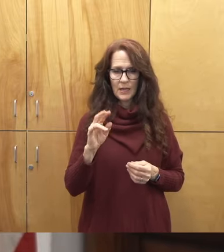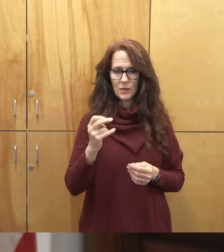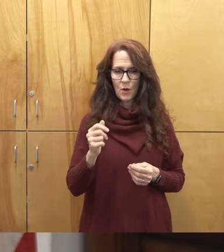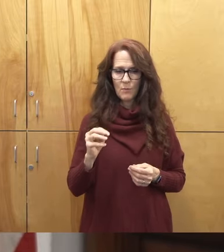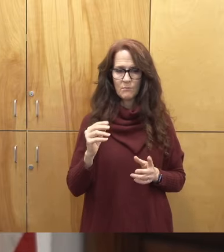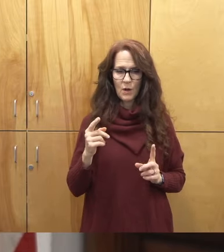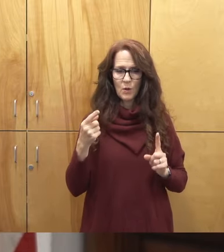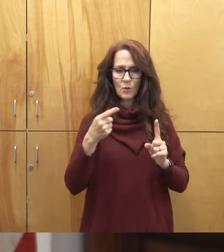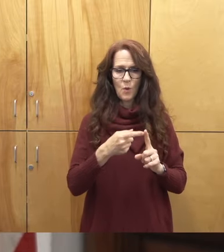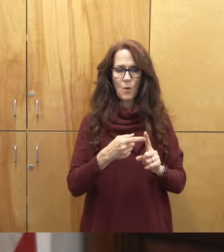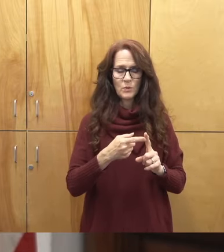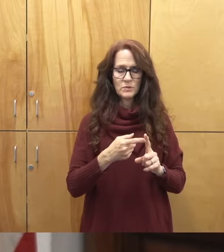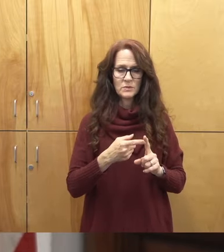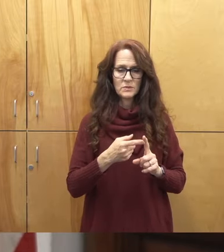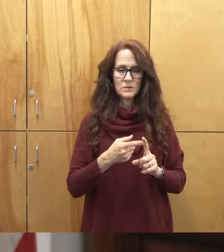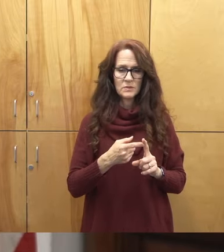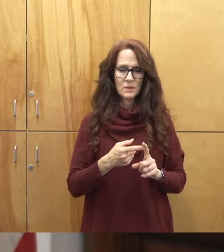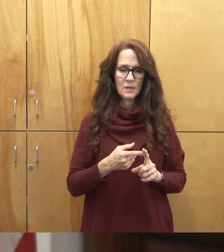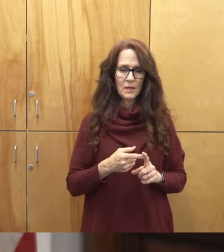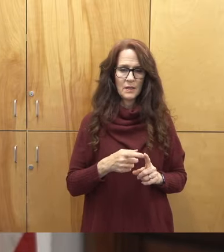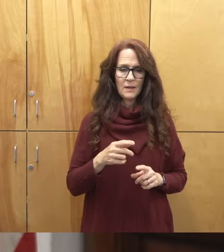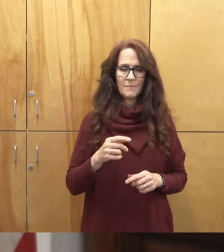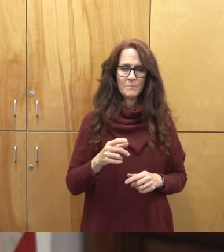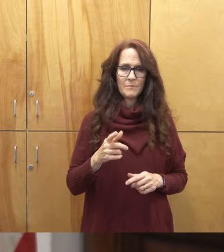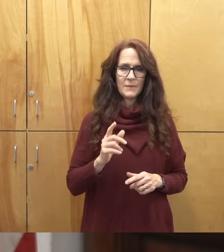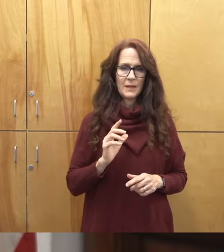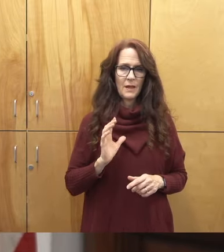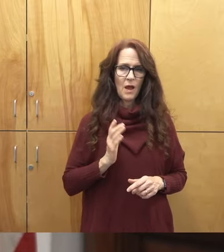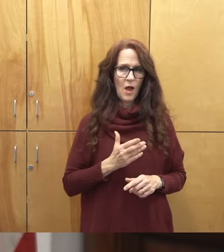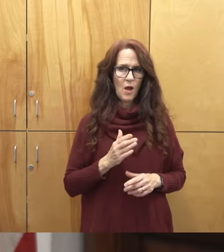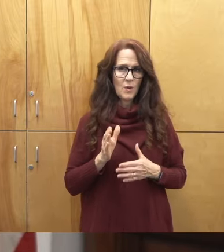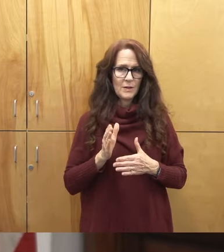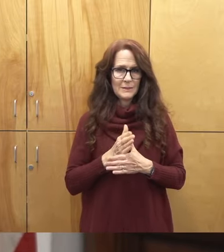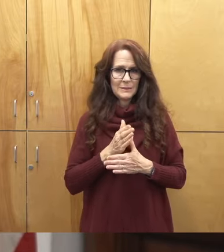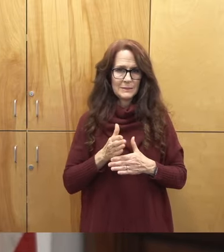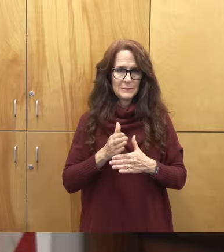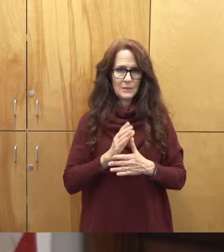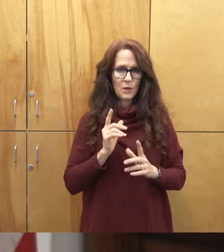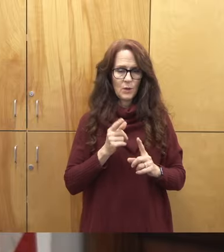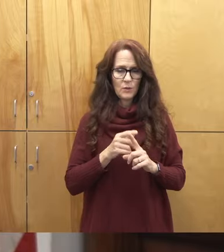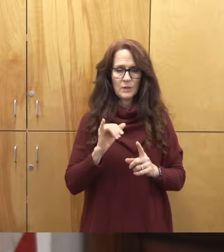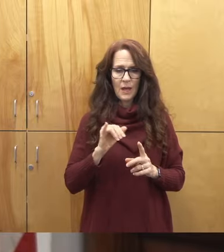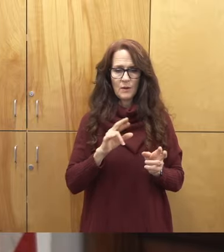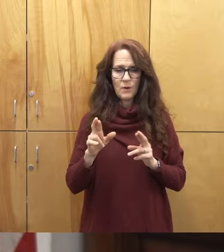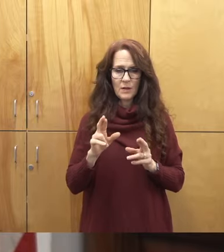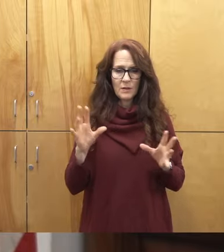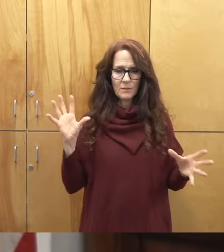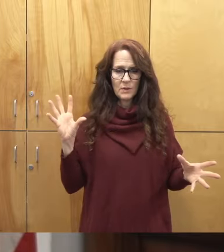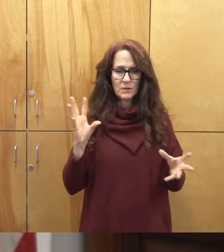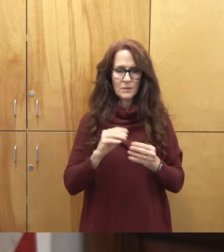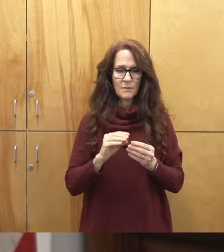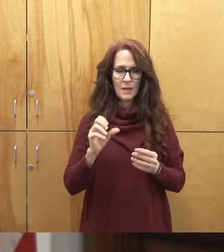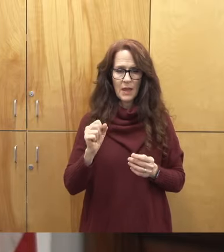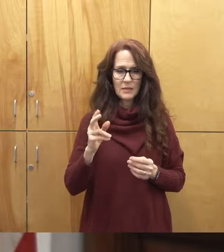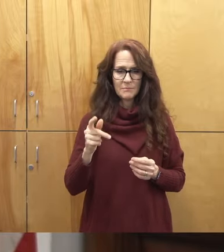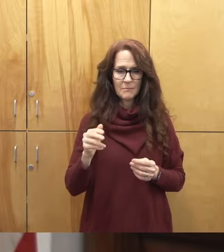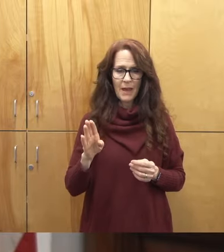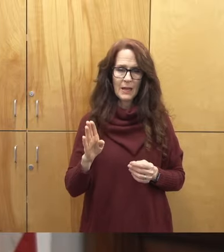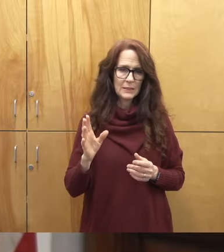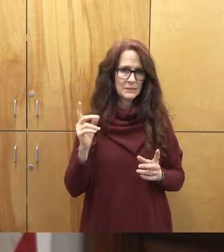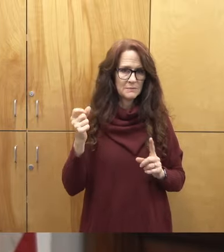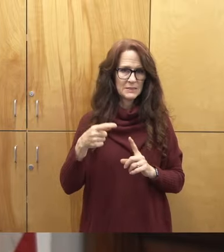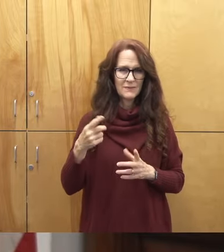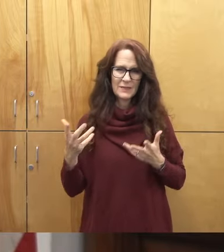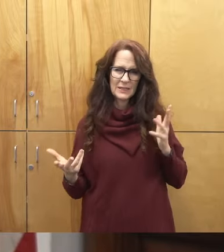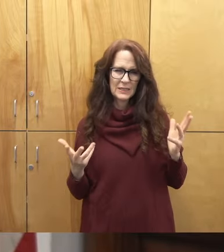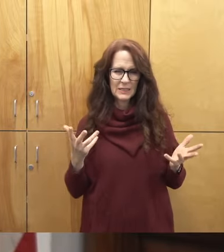given that our interim goals are I-ready specific, but our summative goals are SBAT specific. So can you just